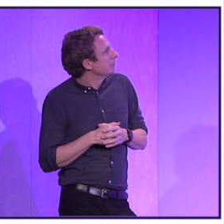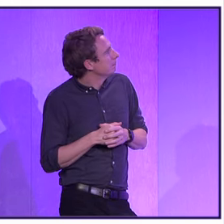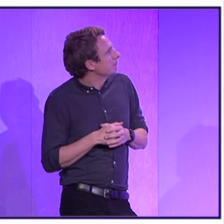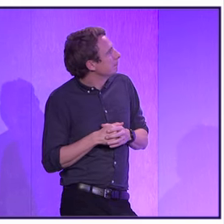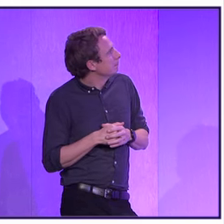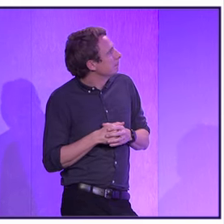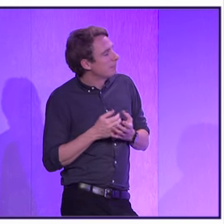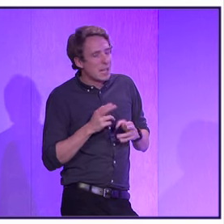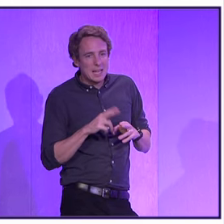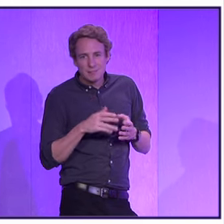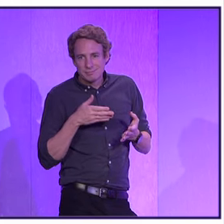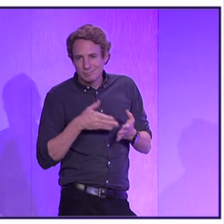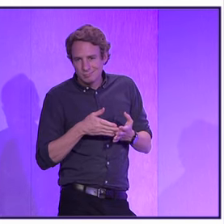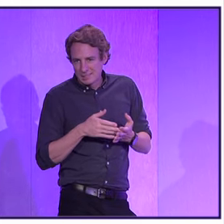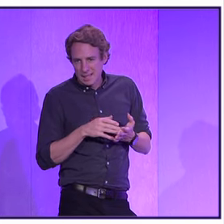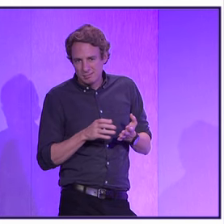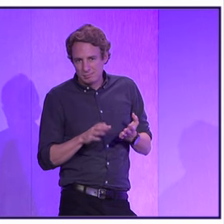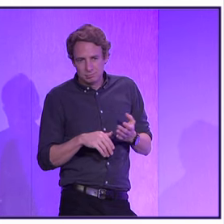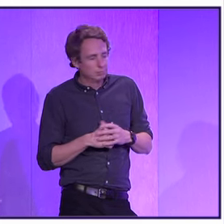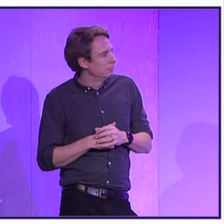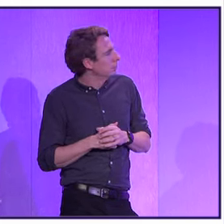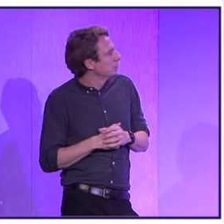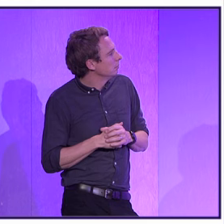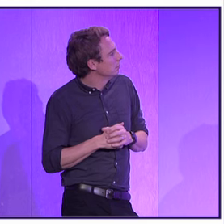If it doesn't, we'll abandon this.